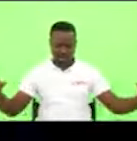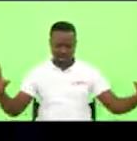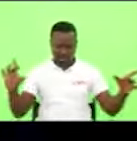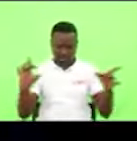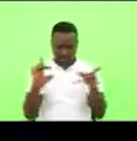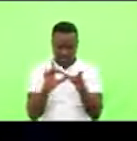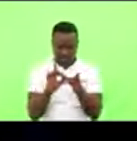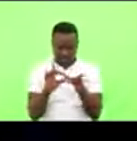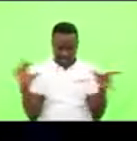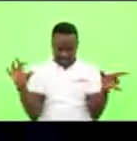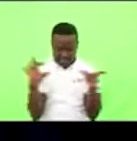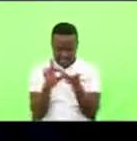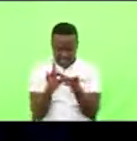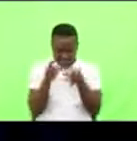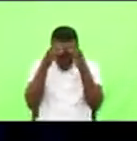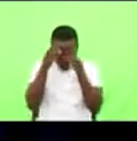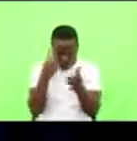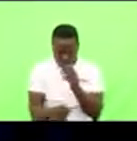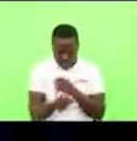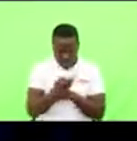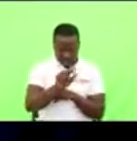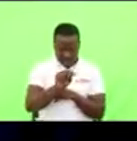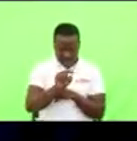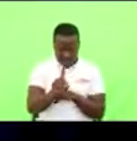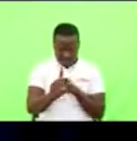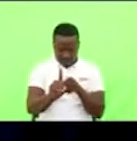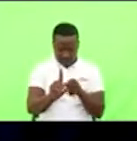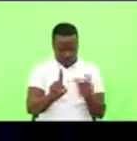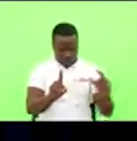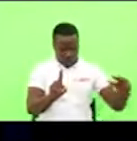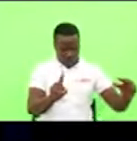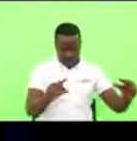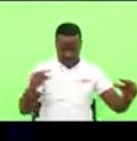and clauses. The word "and"